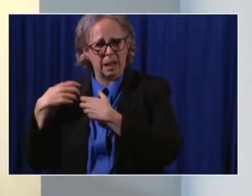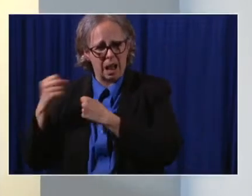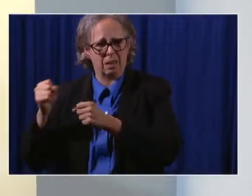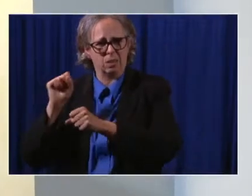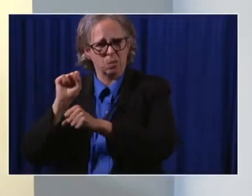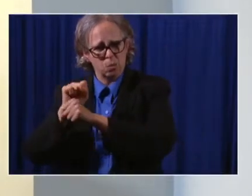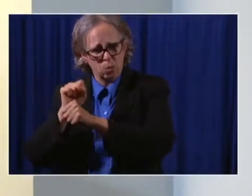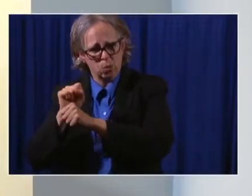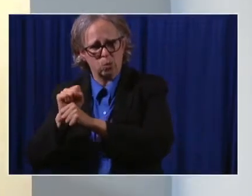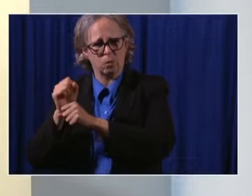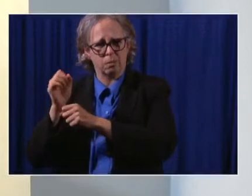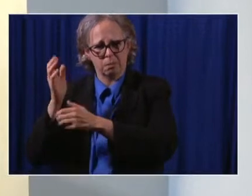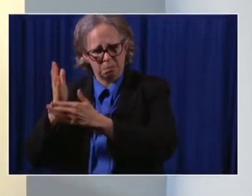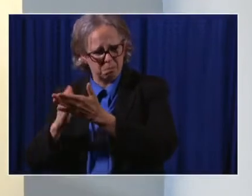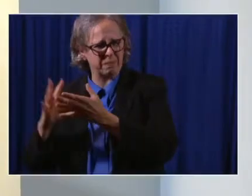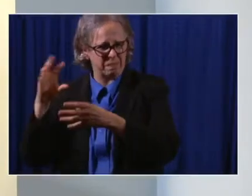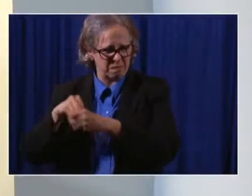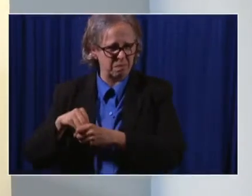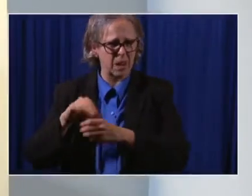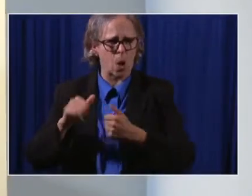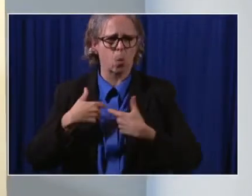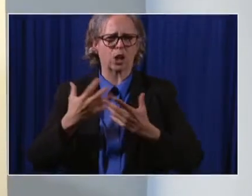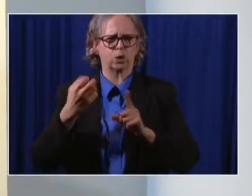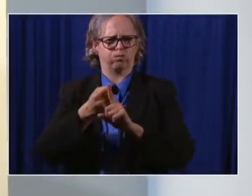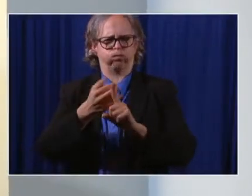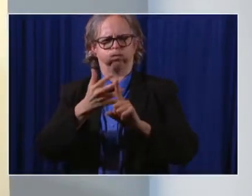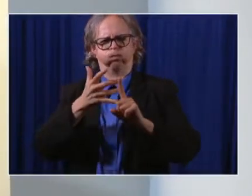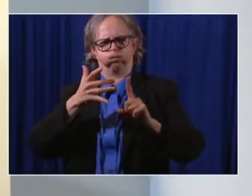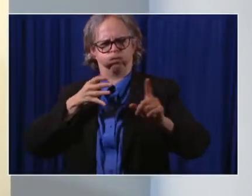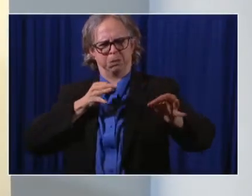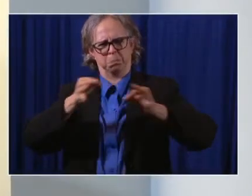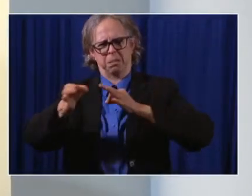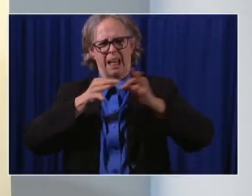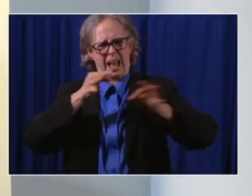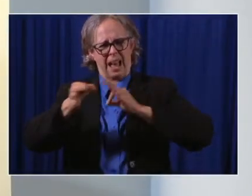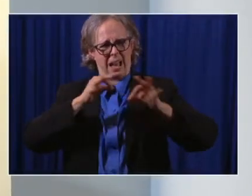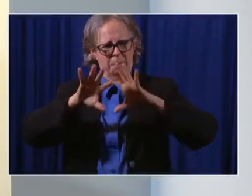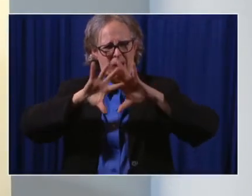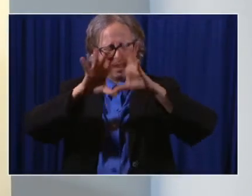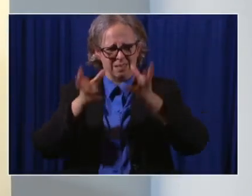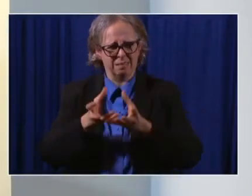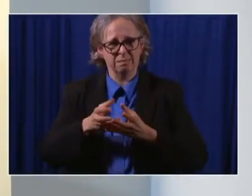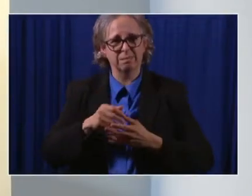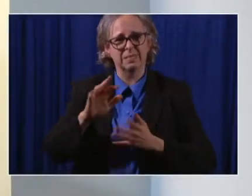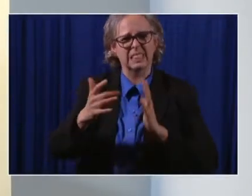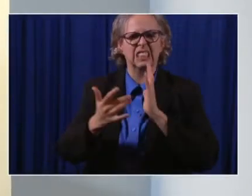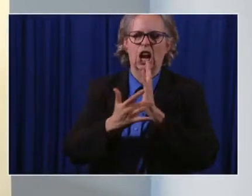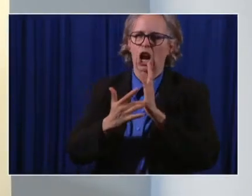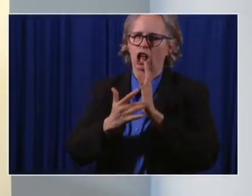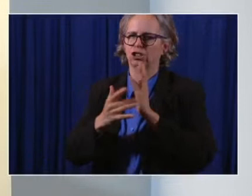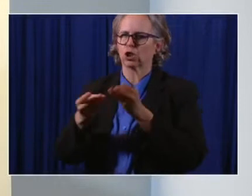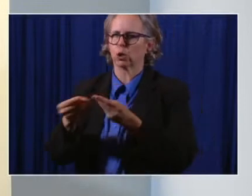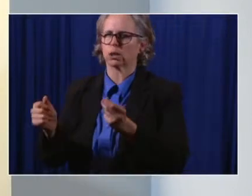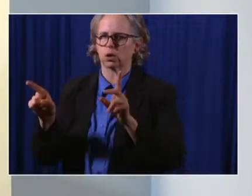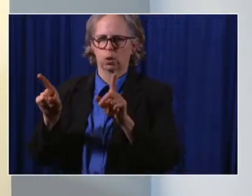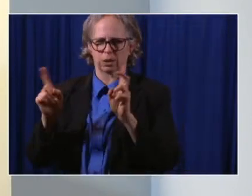that I want to dig into a little bit deeper so you have the background on it. It's a technology solution. That's why the Innovate Ohio team is involved.